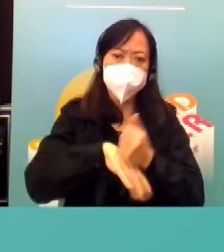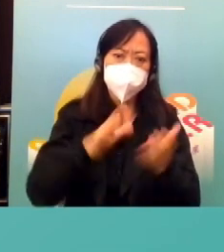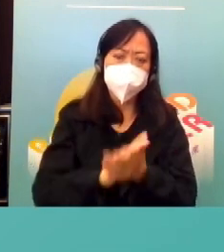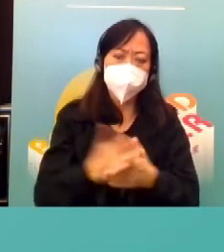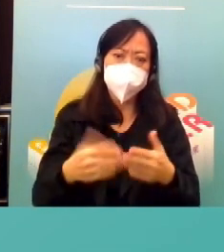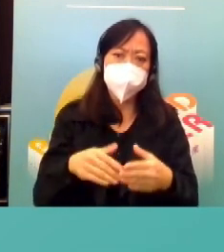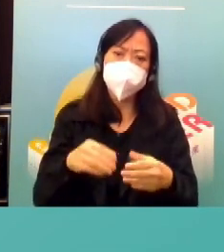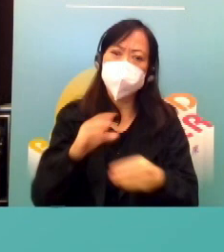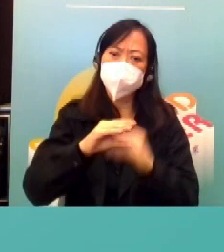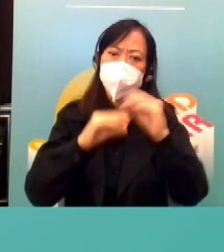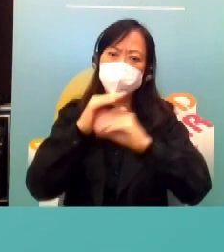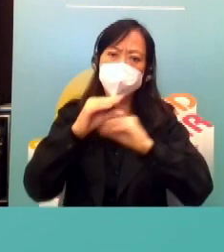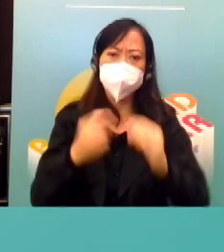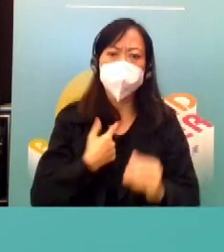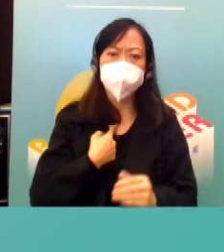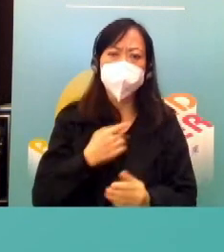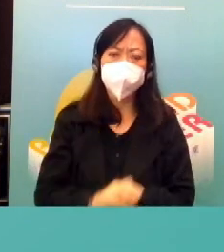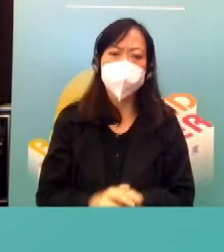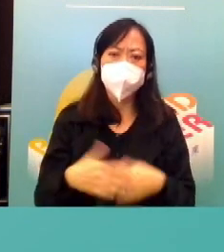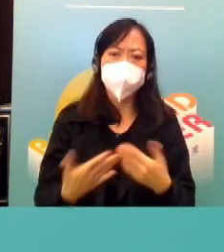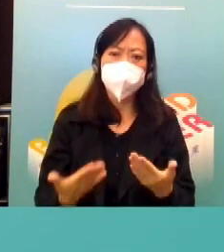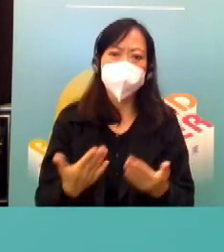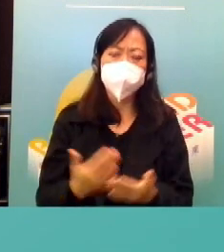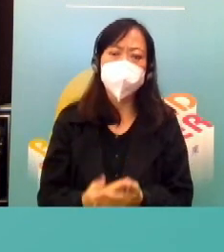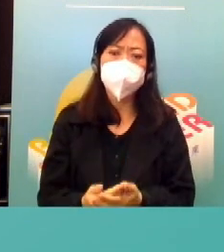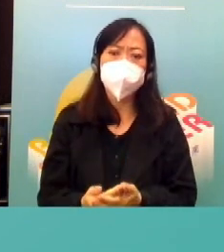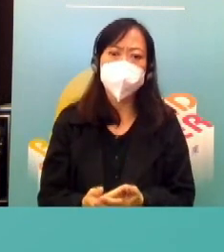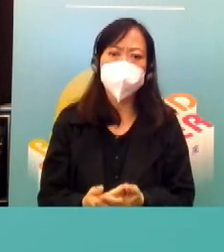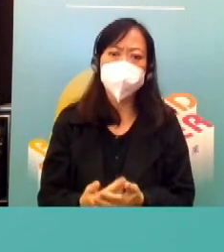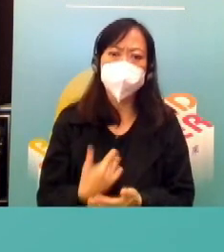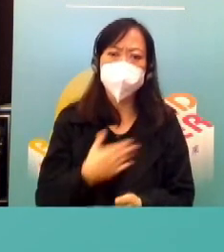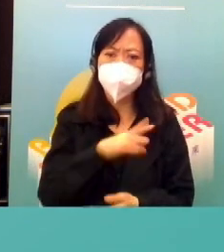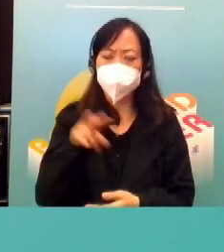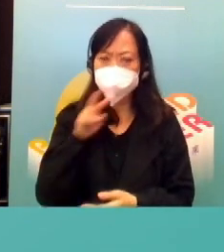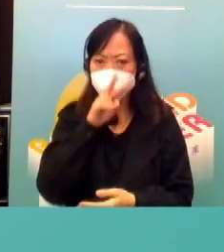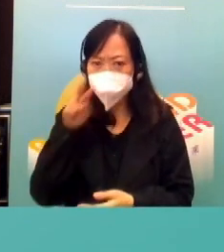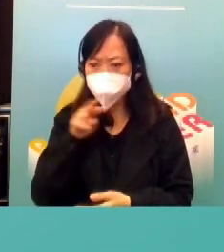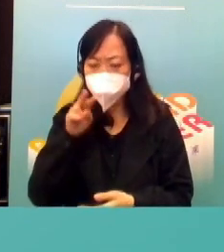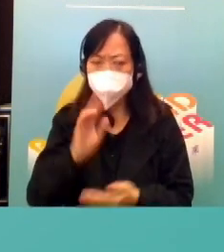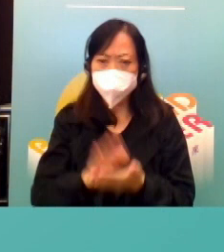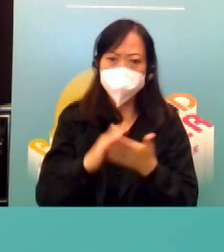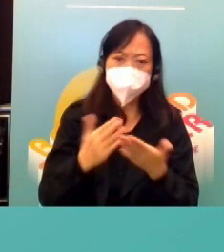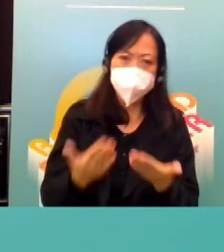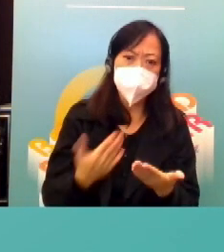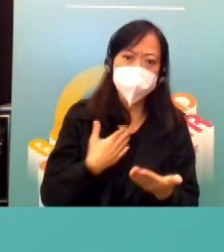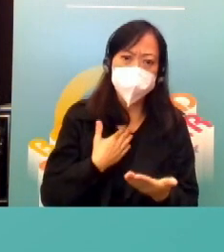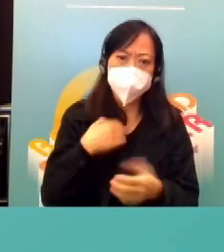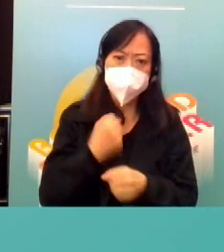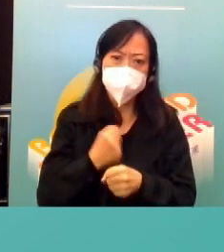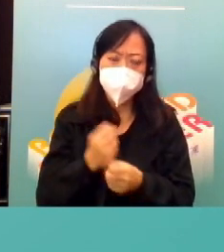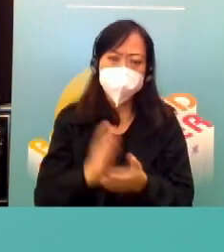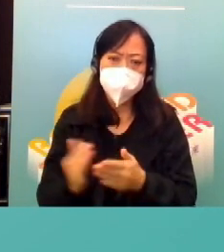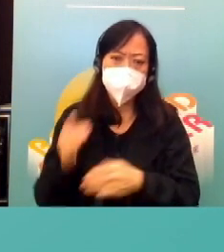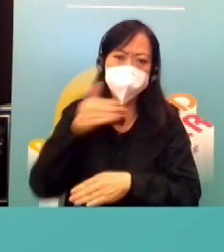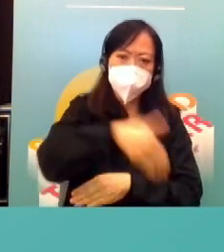panel, we're going to explore some cross-sectoral partnerships. Now, this is actually a general theoretical framework. When we talk about PPP, a lot of